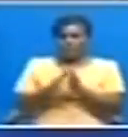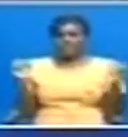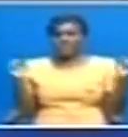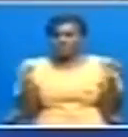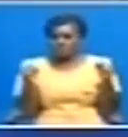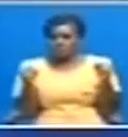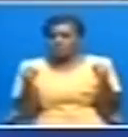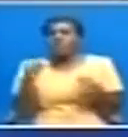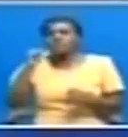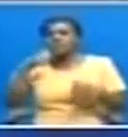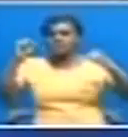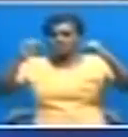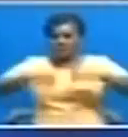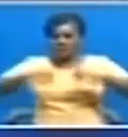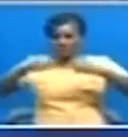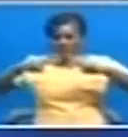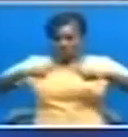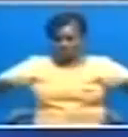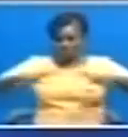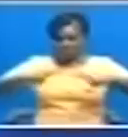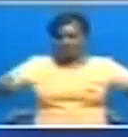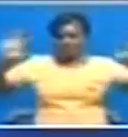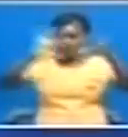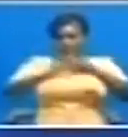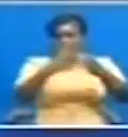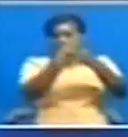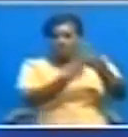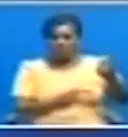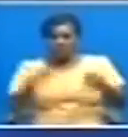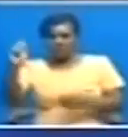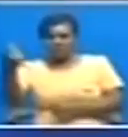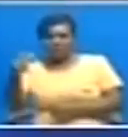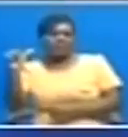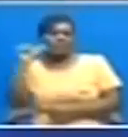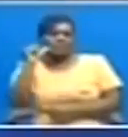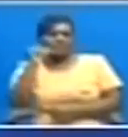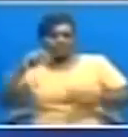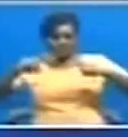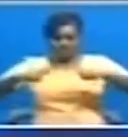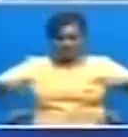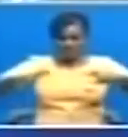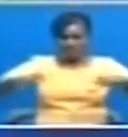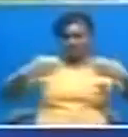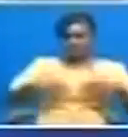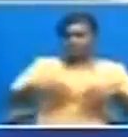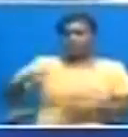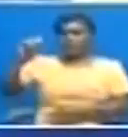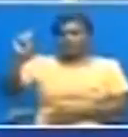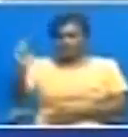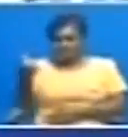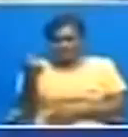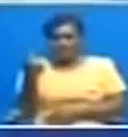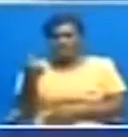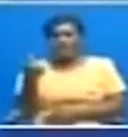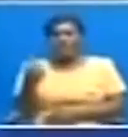new agreement, investigations will be carried out jointly by both British and Kenyan investigators. Kenya has borne